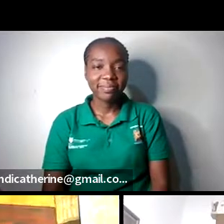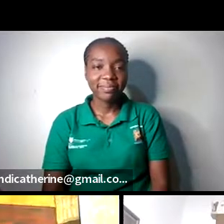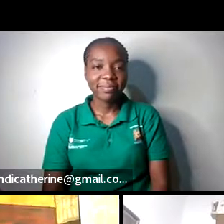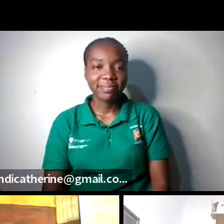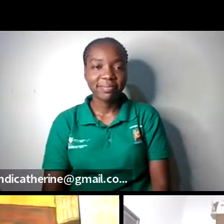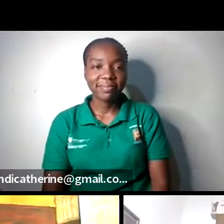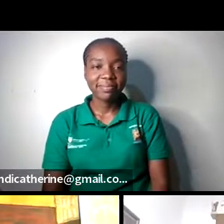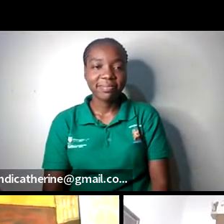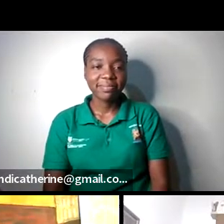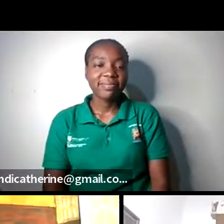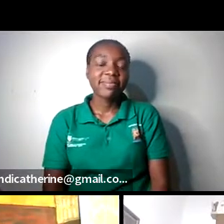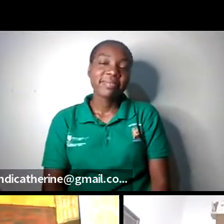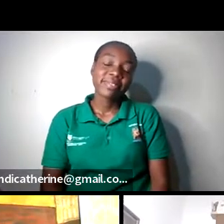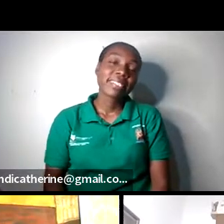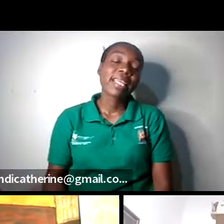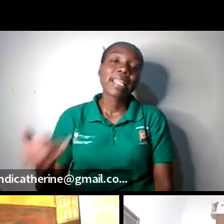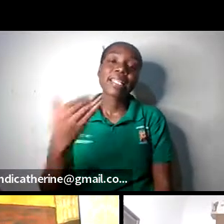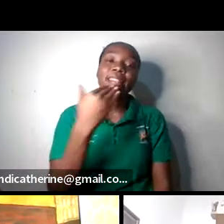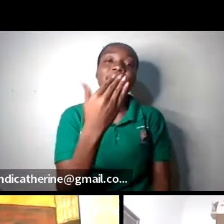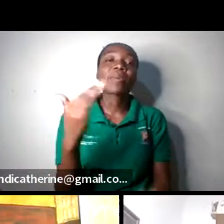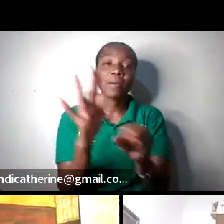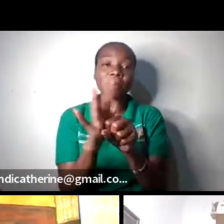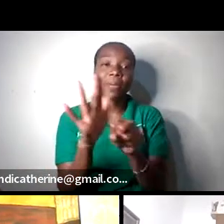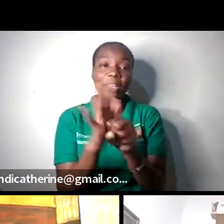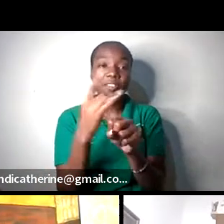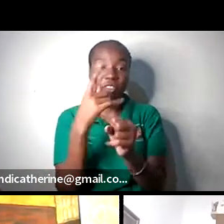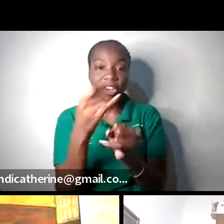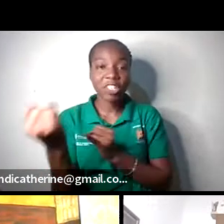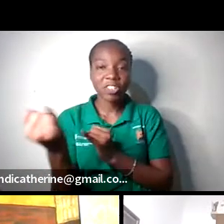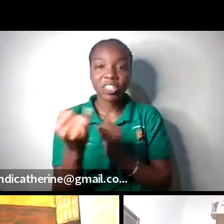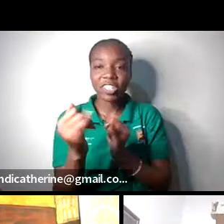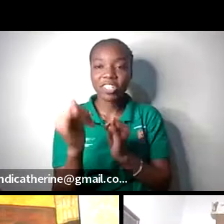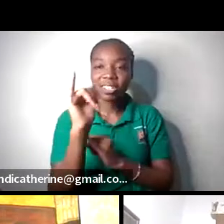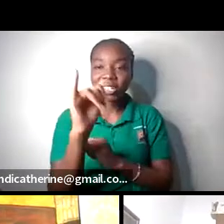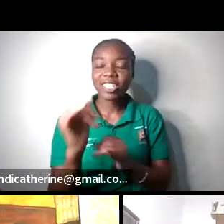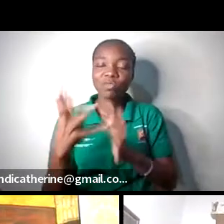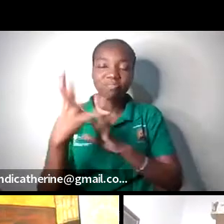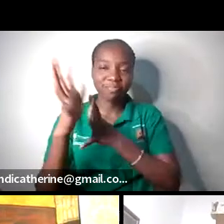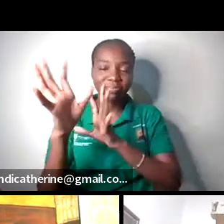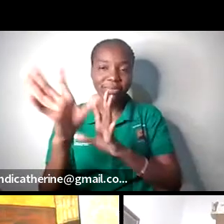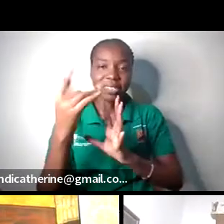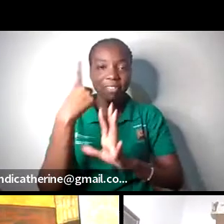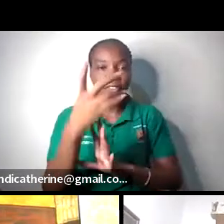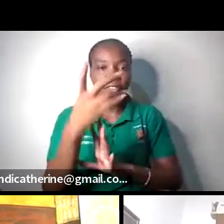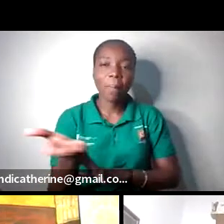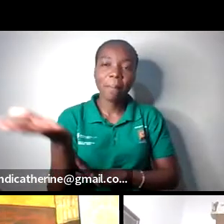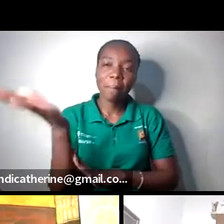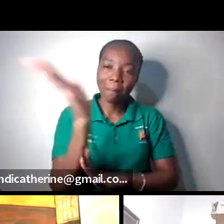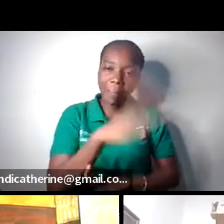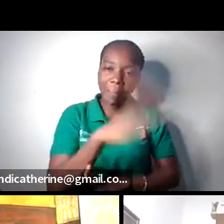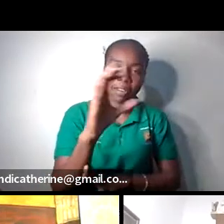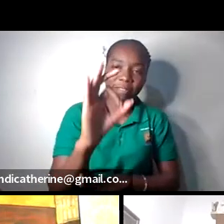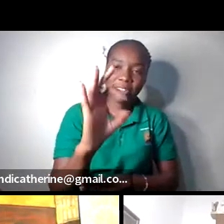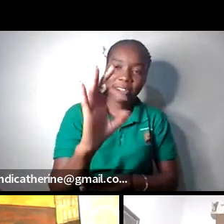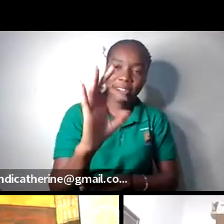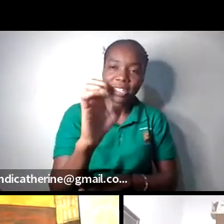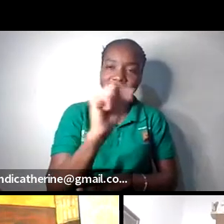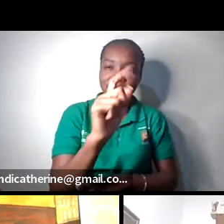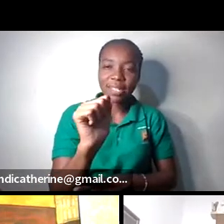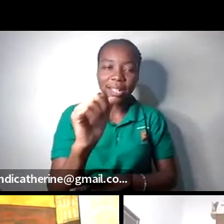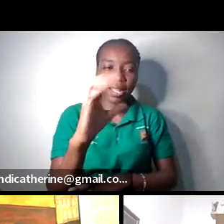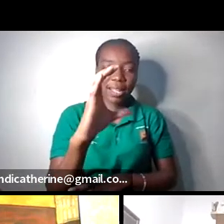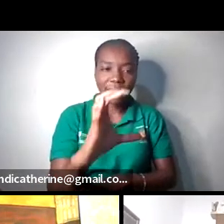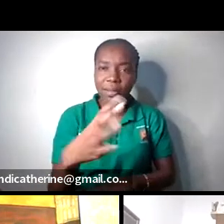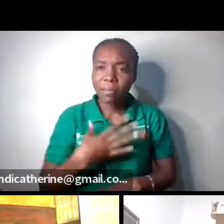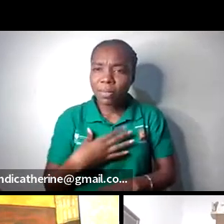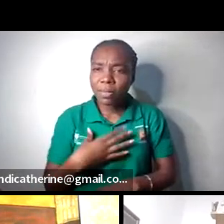All right. Thank you very much for that intro. And I love, congratulations on bringing back Festac. And I look forward to, you said Kisumu